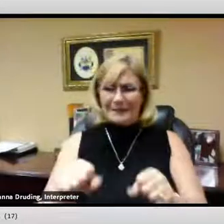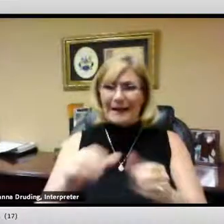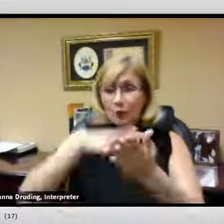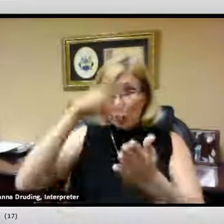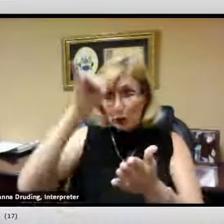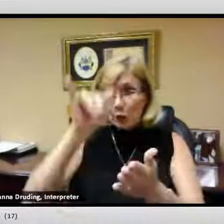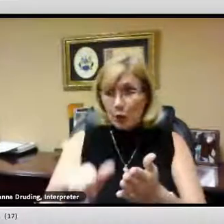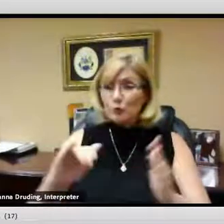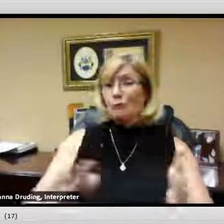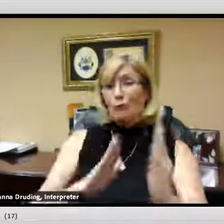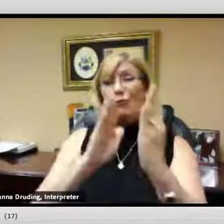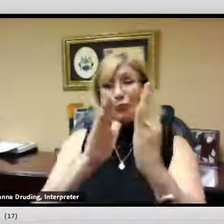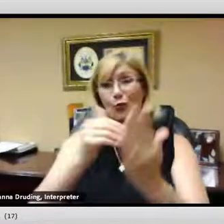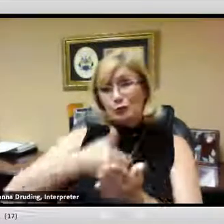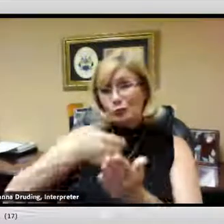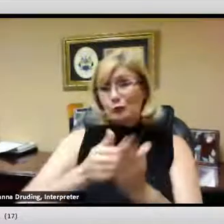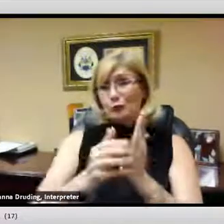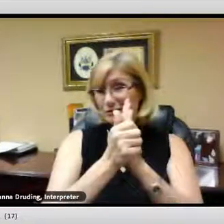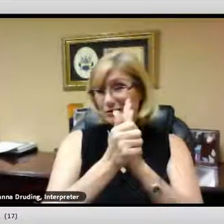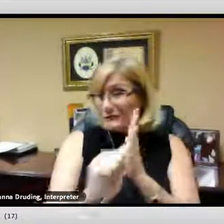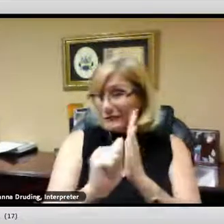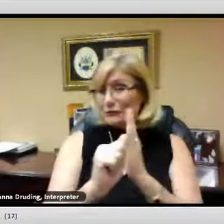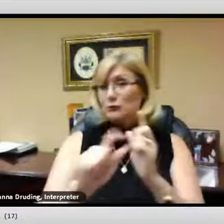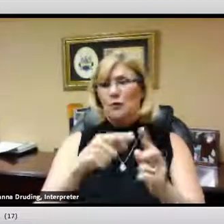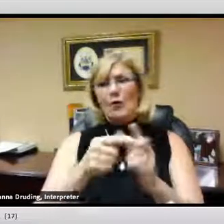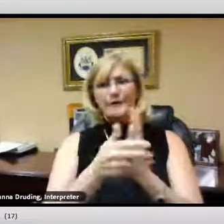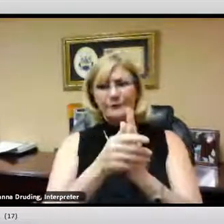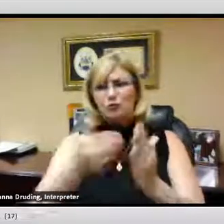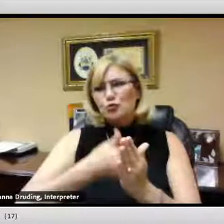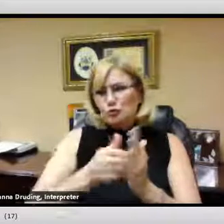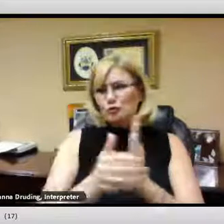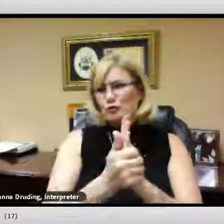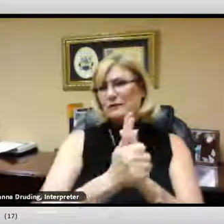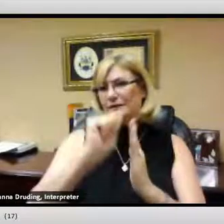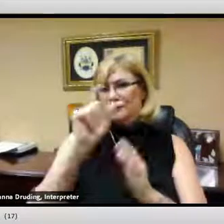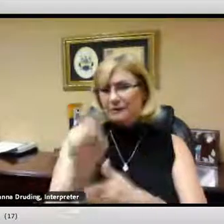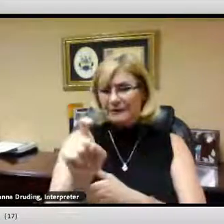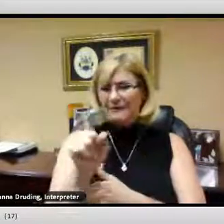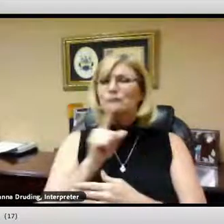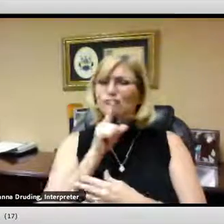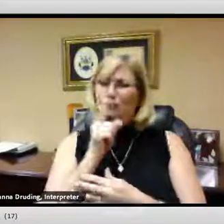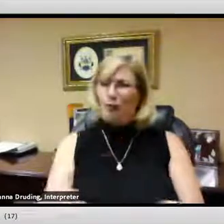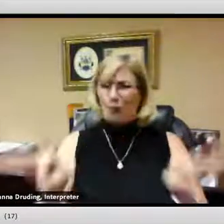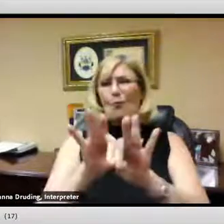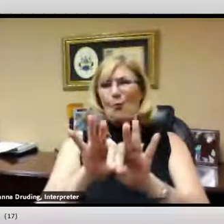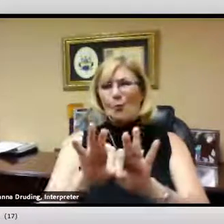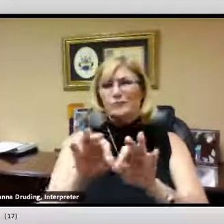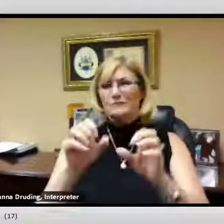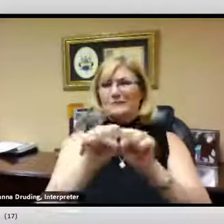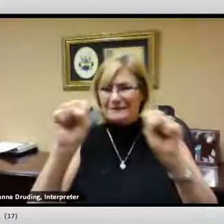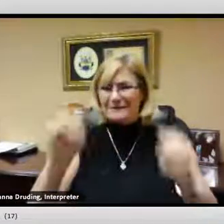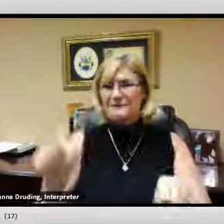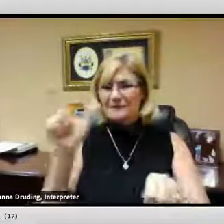approach learning new skills when those skills are needed. That's a really important aspect of systems librarianship.